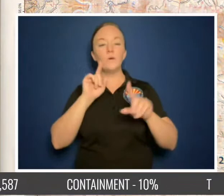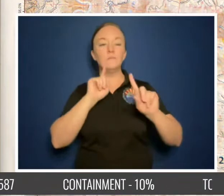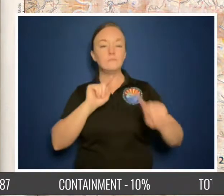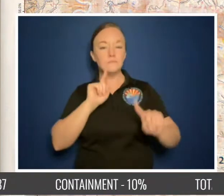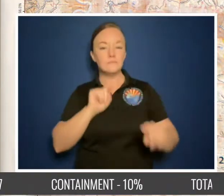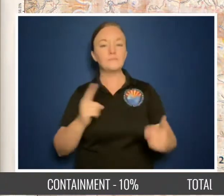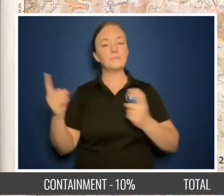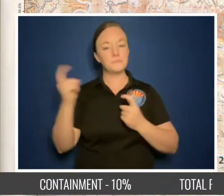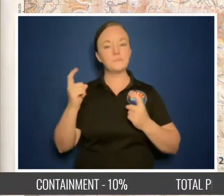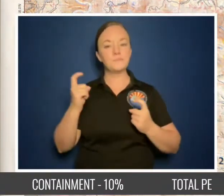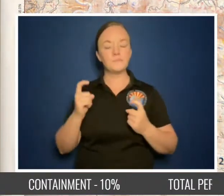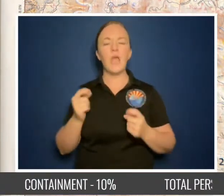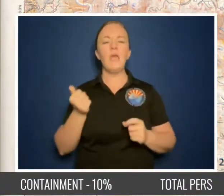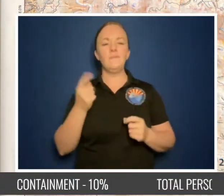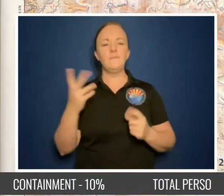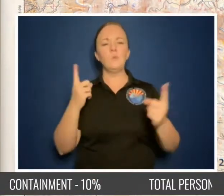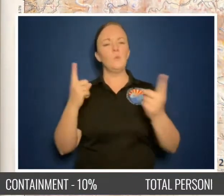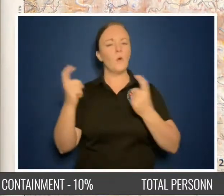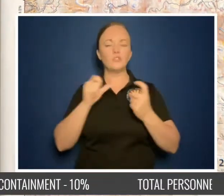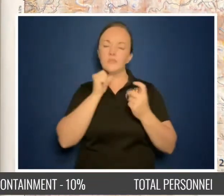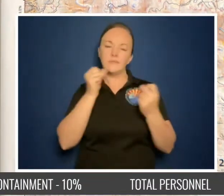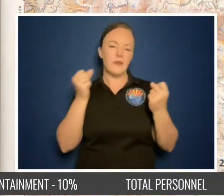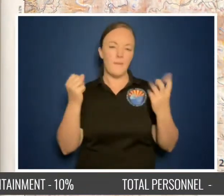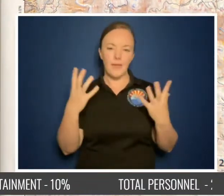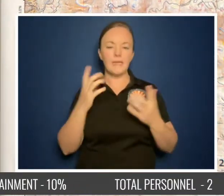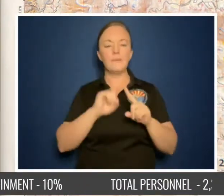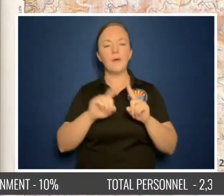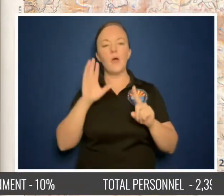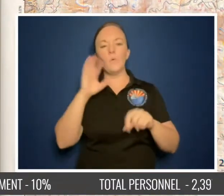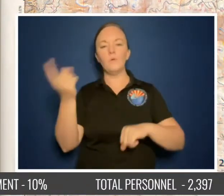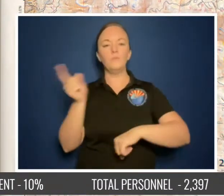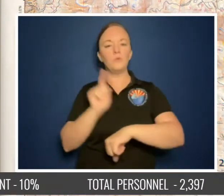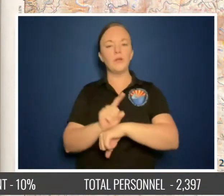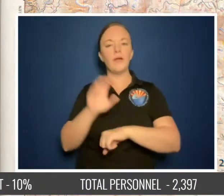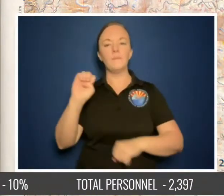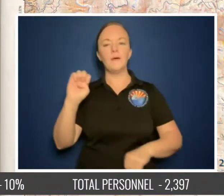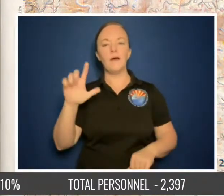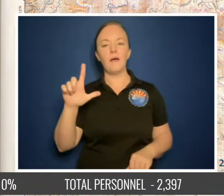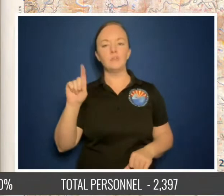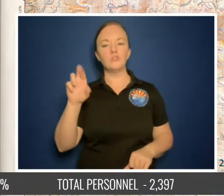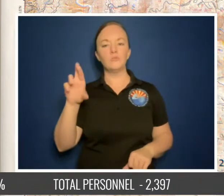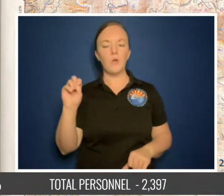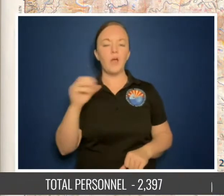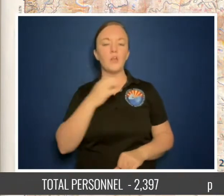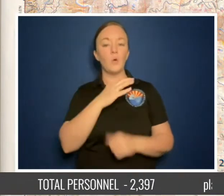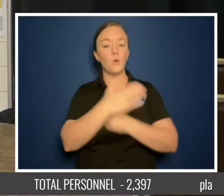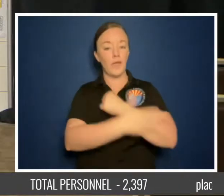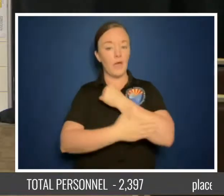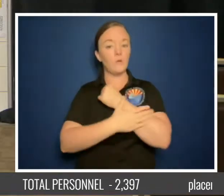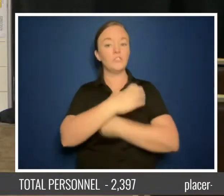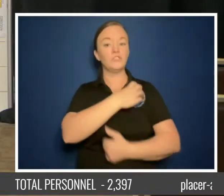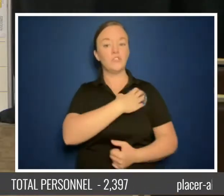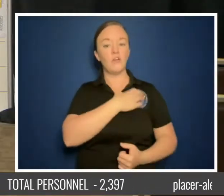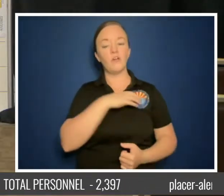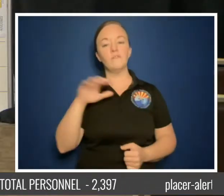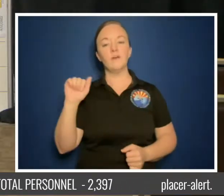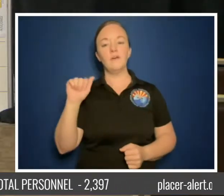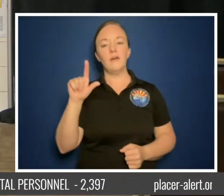few questions out there, not a whole lot, but we're going to bring back up from El Dorado County Sheriff's Department, Alex Sori.